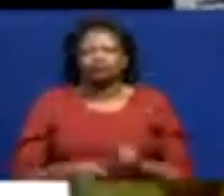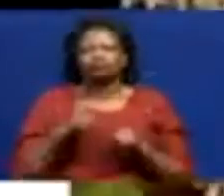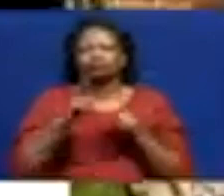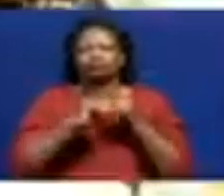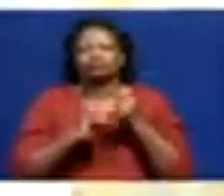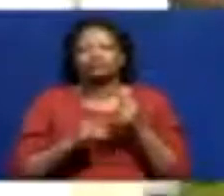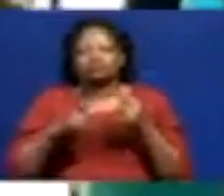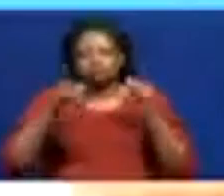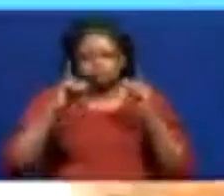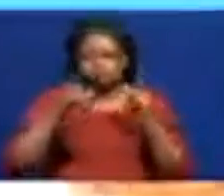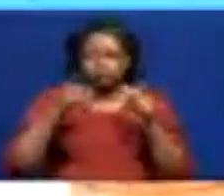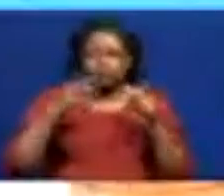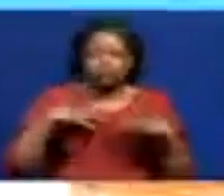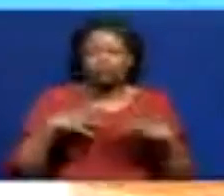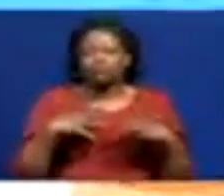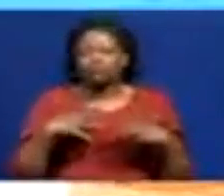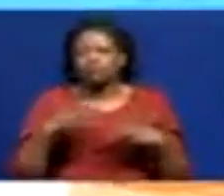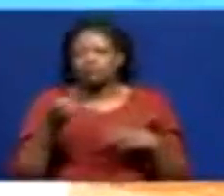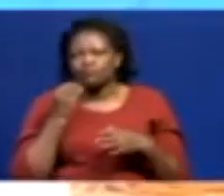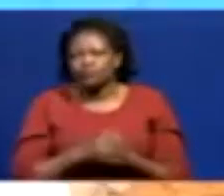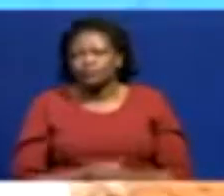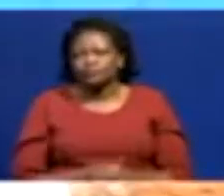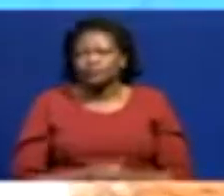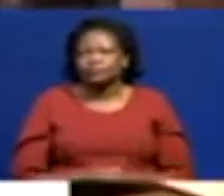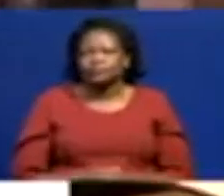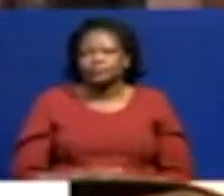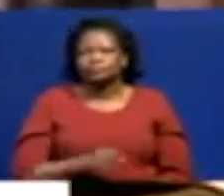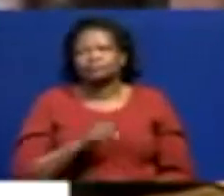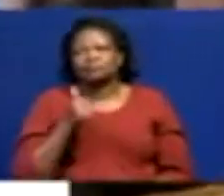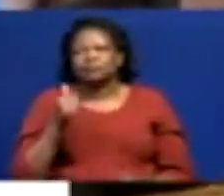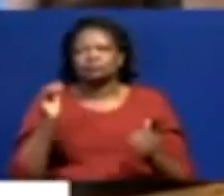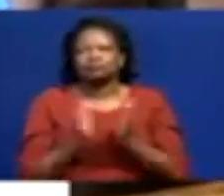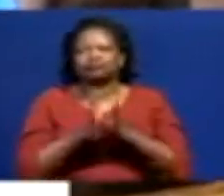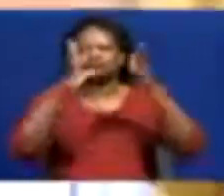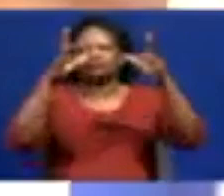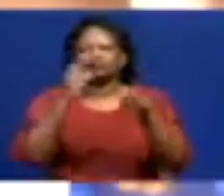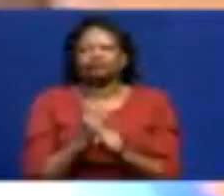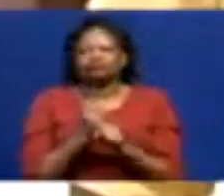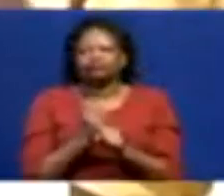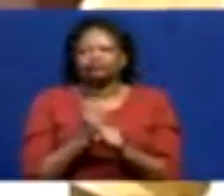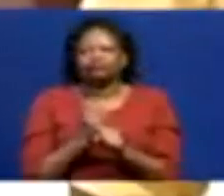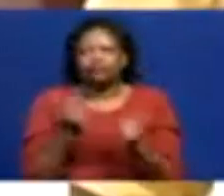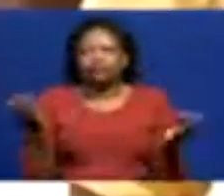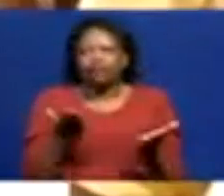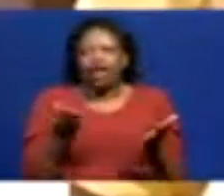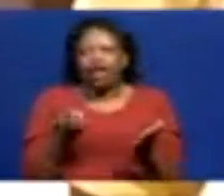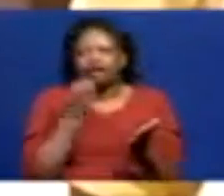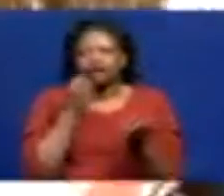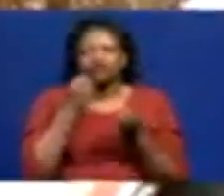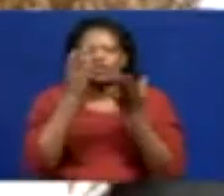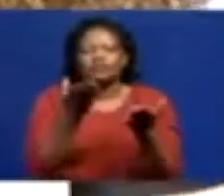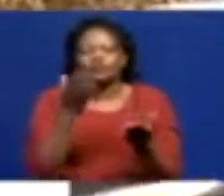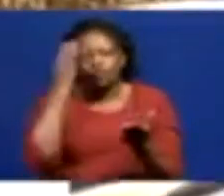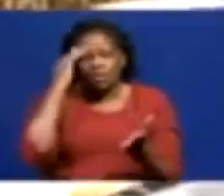situation, with some unable to put food on their table. Shiza Farah lauded the organization at Kibarani Children Home, where food hampers were given out, noting that